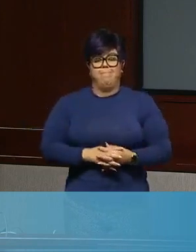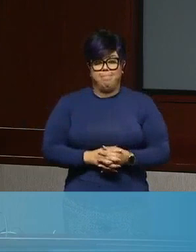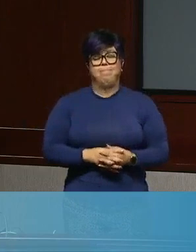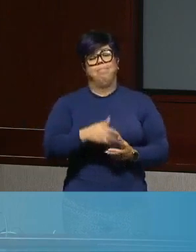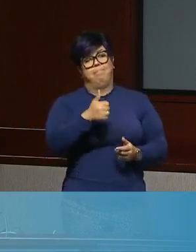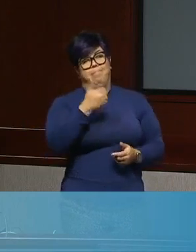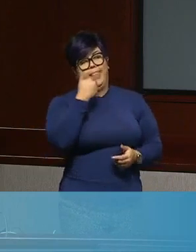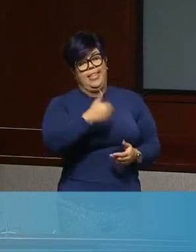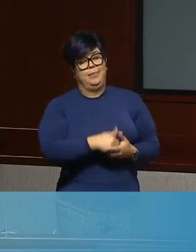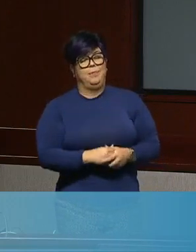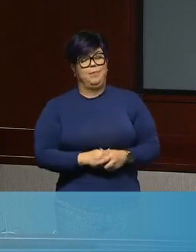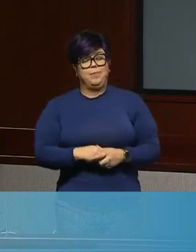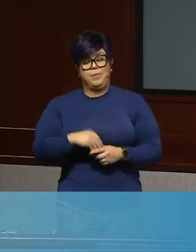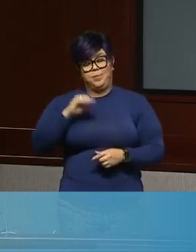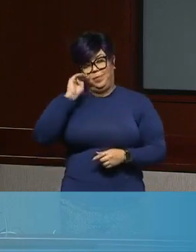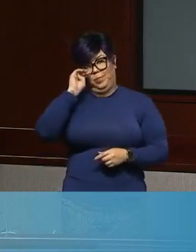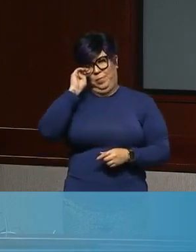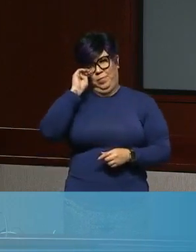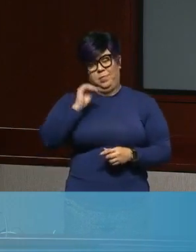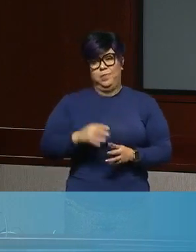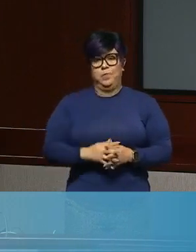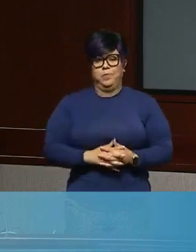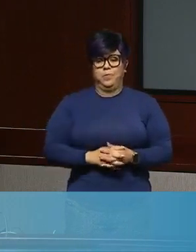Appreciate it. Thanks, Matt.